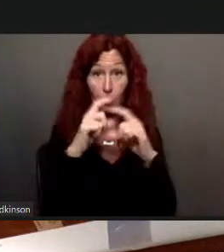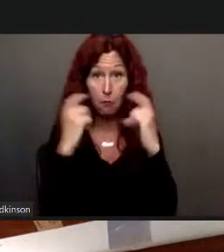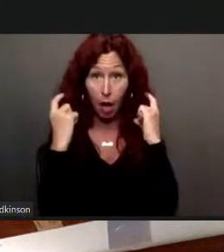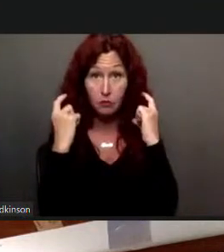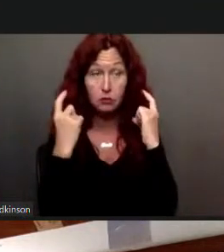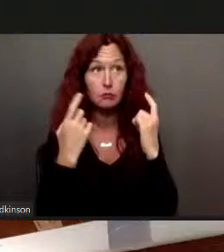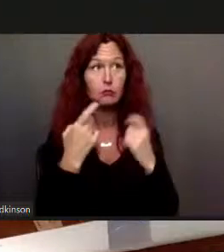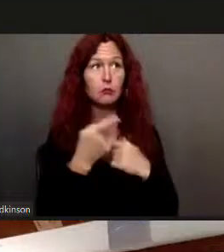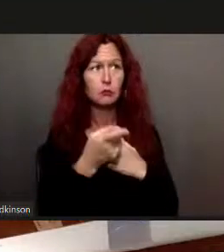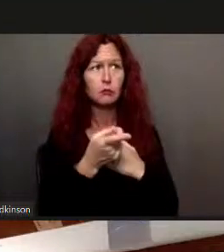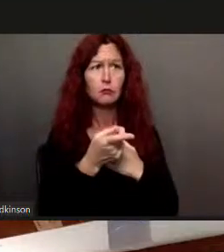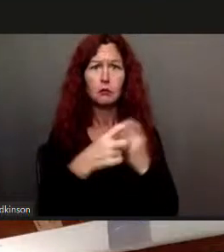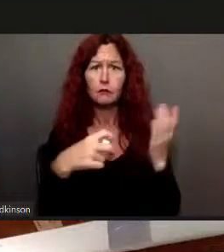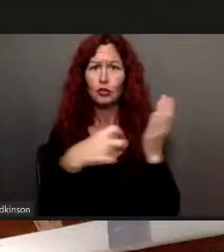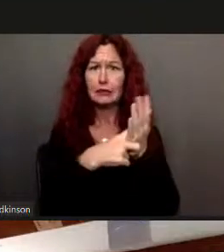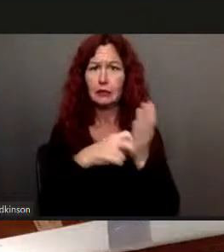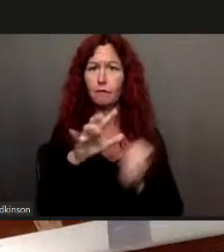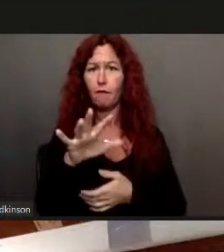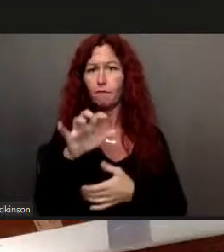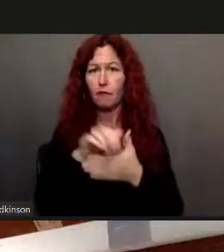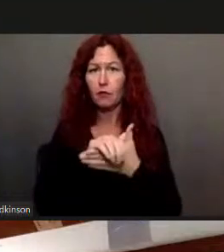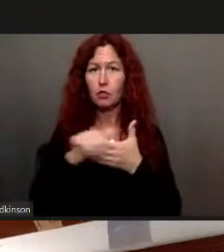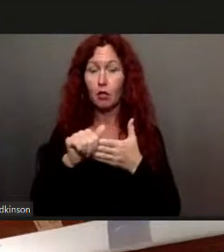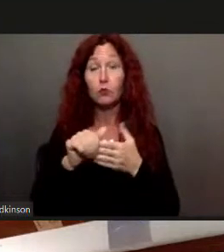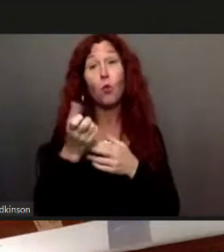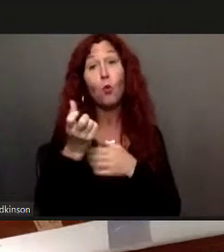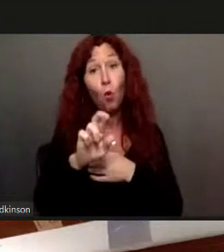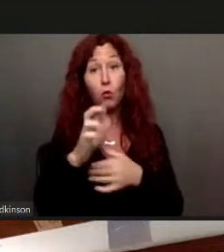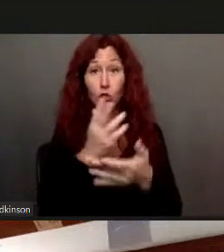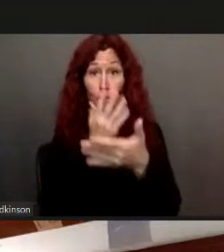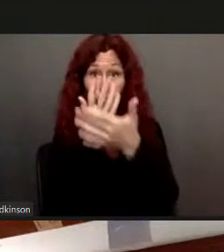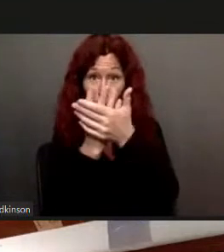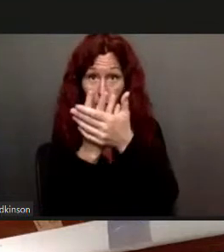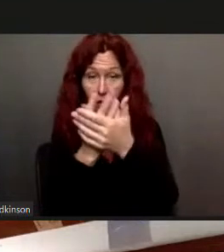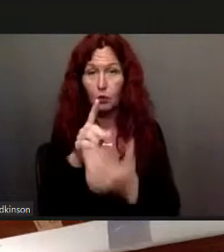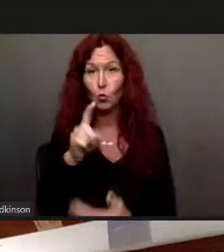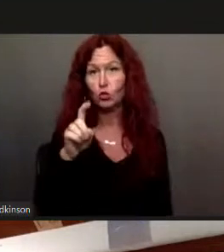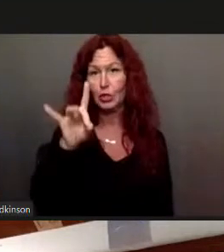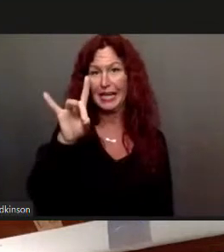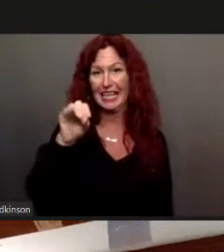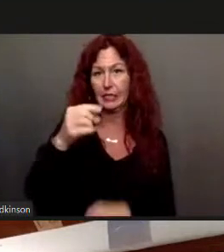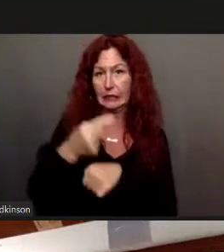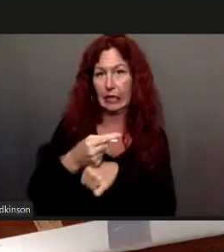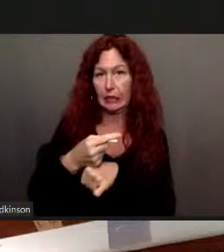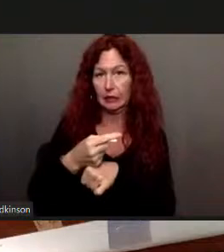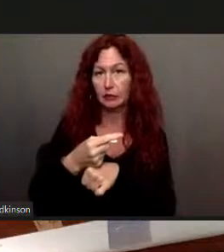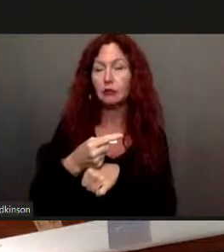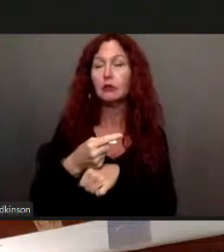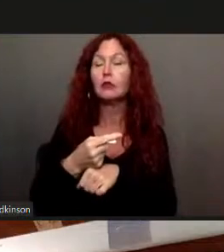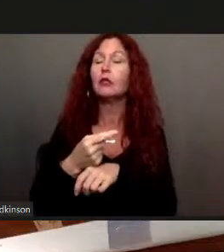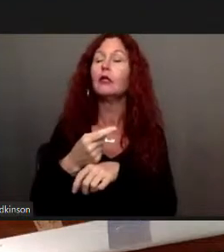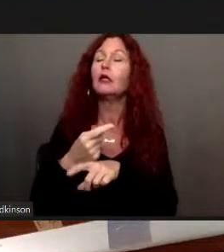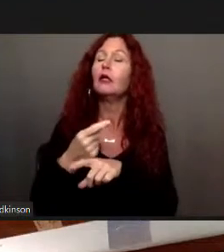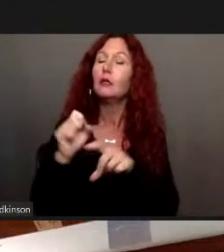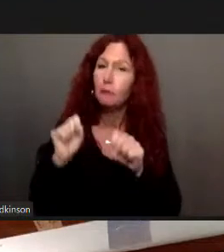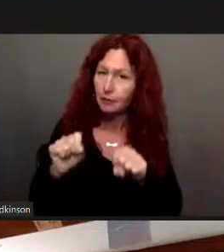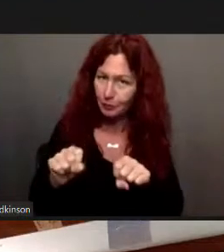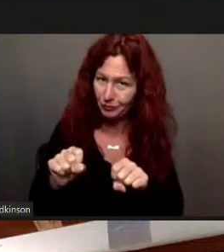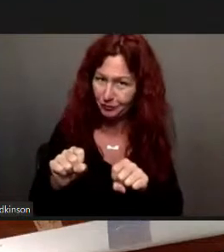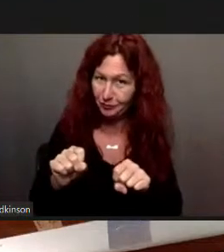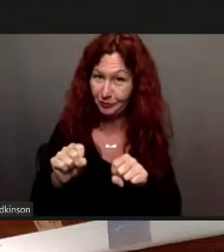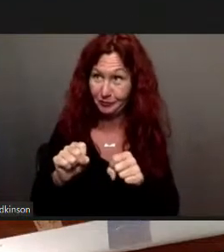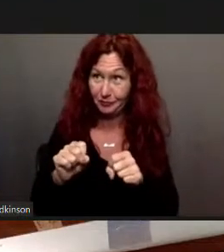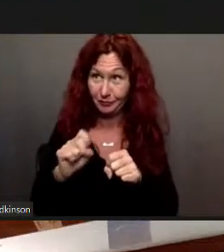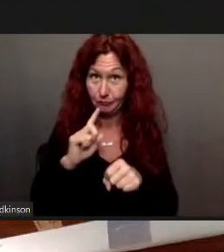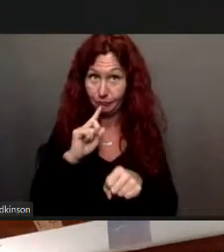up to $500 and then spend 180 days in jail, technically, okay? I'm not saying we're doing that, but you can technically do